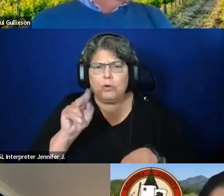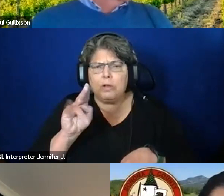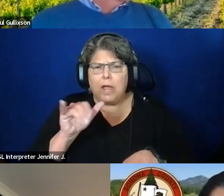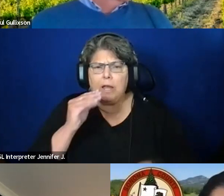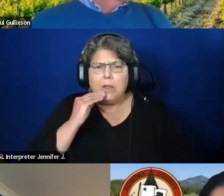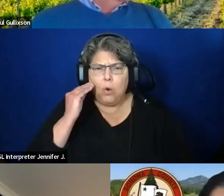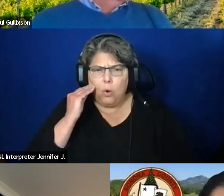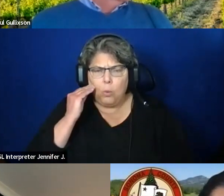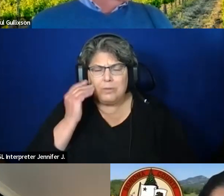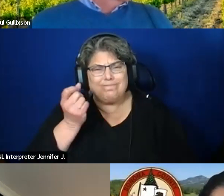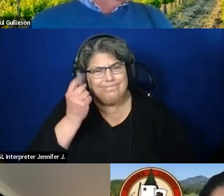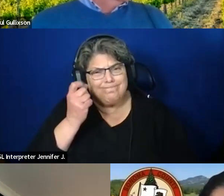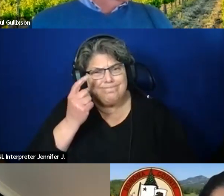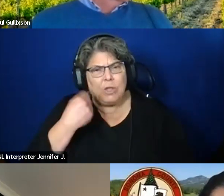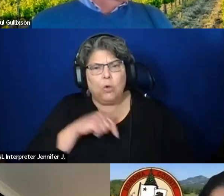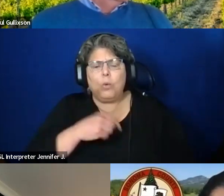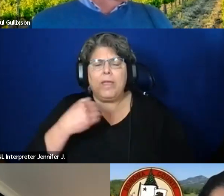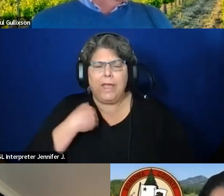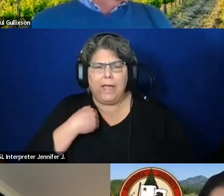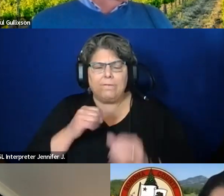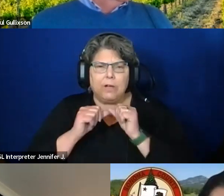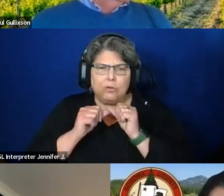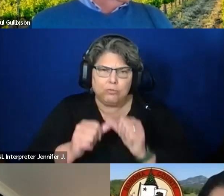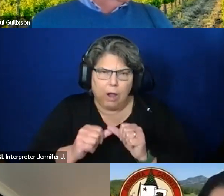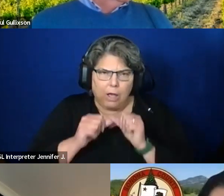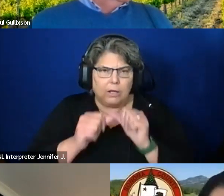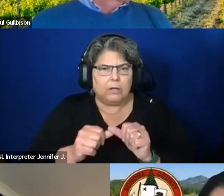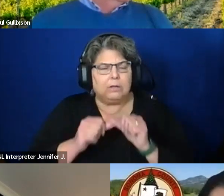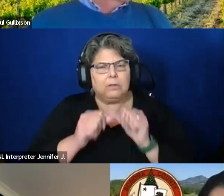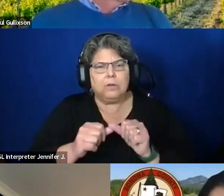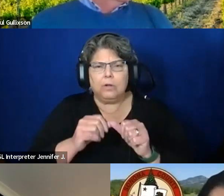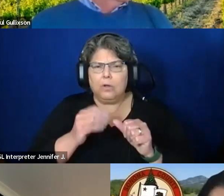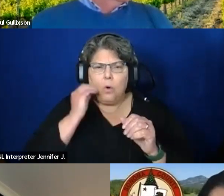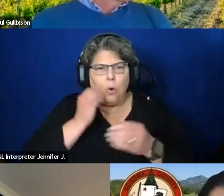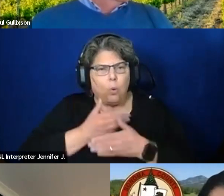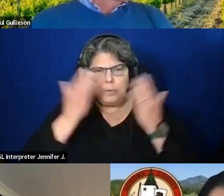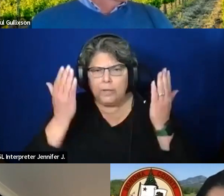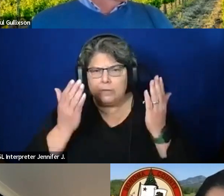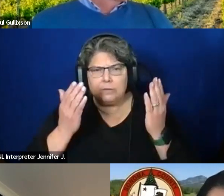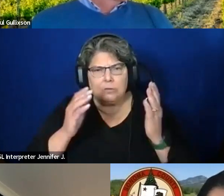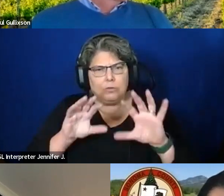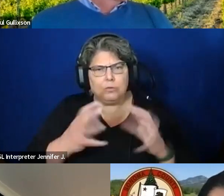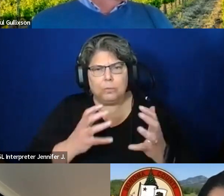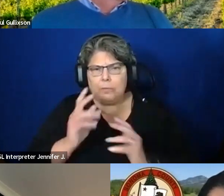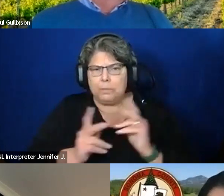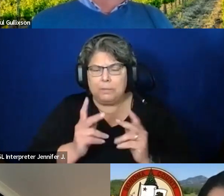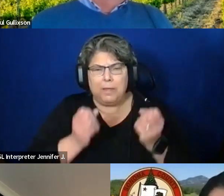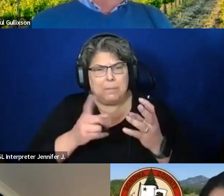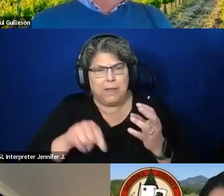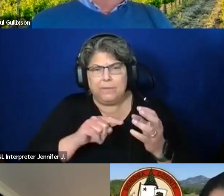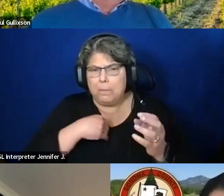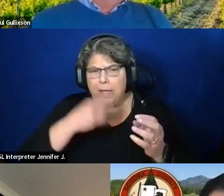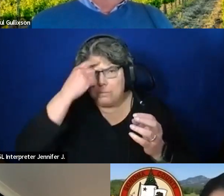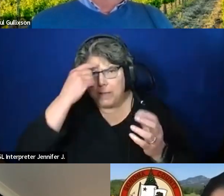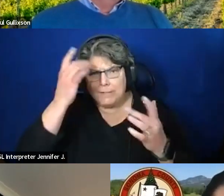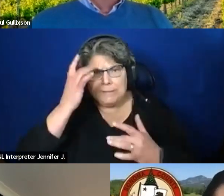but we deal with a chronic homeless population who Many suffer from mental